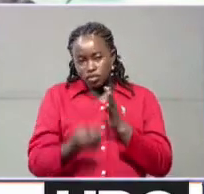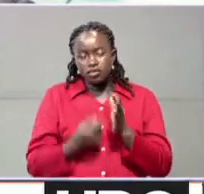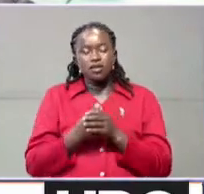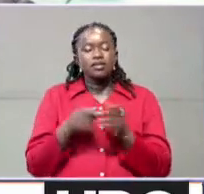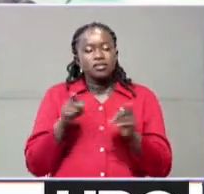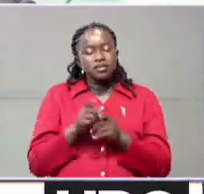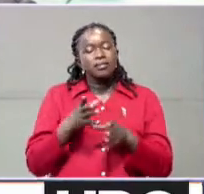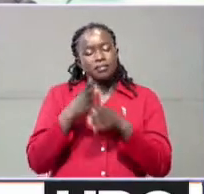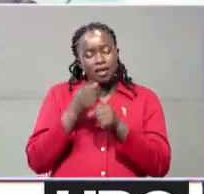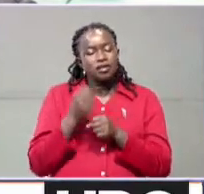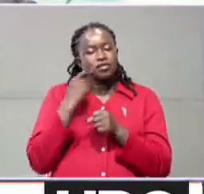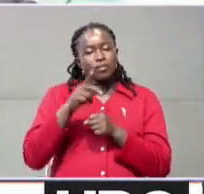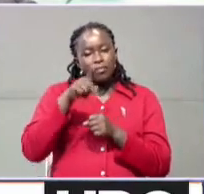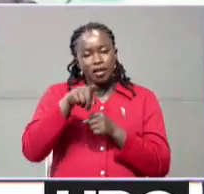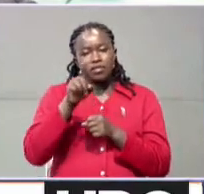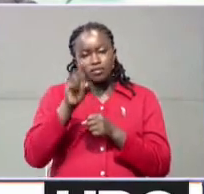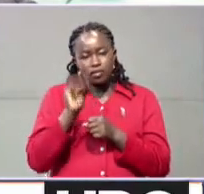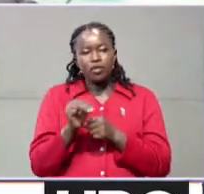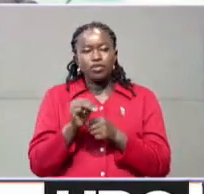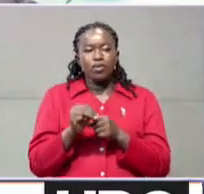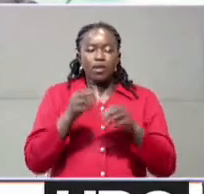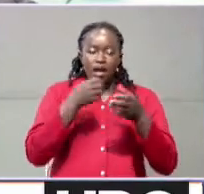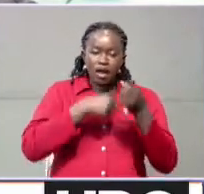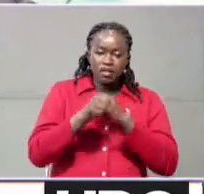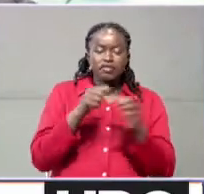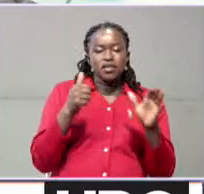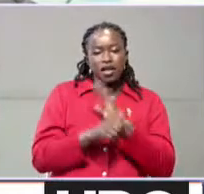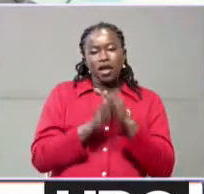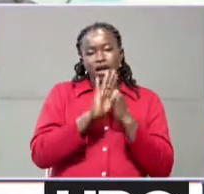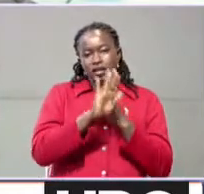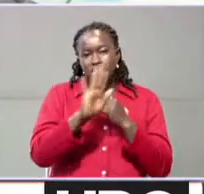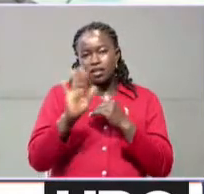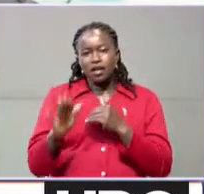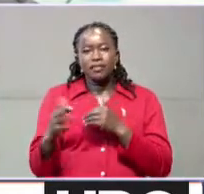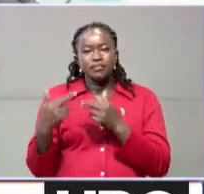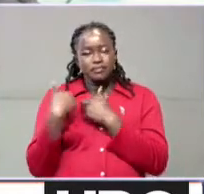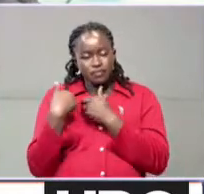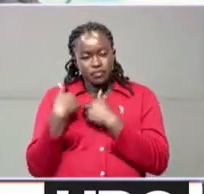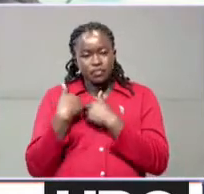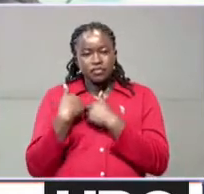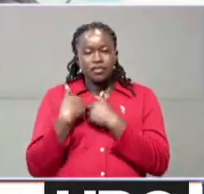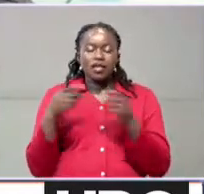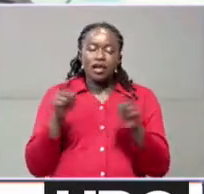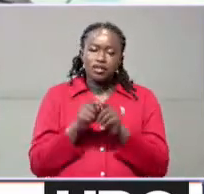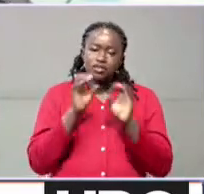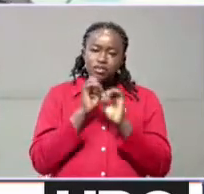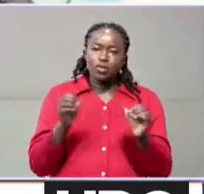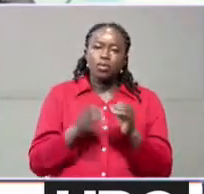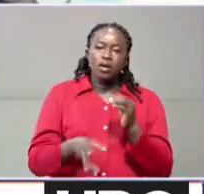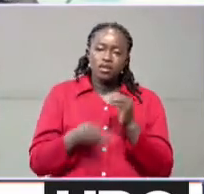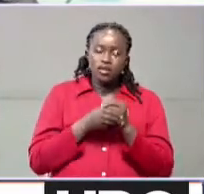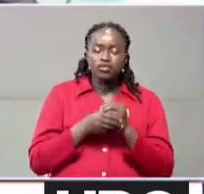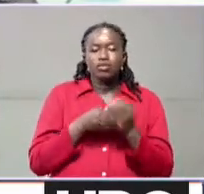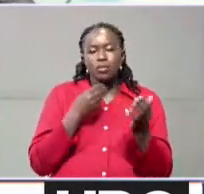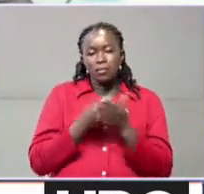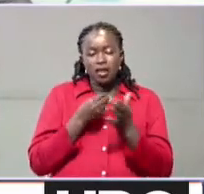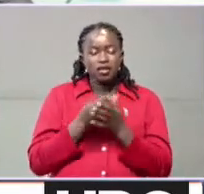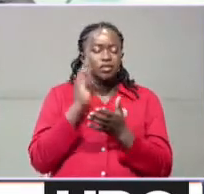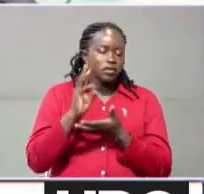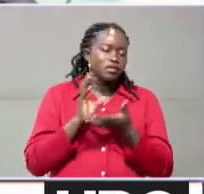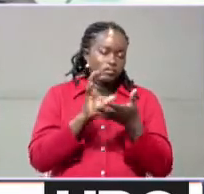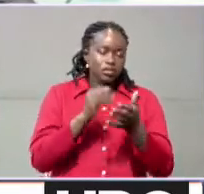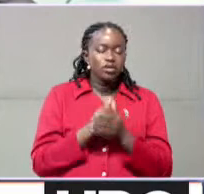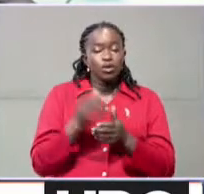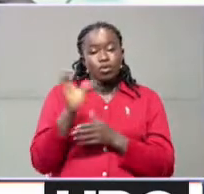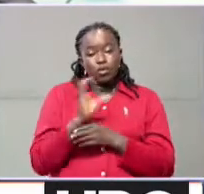budget for policy development model activities under their respective jurisdiction as no additional resources will be allocated the